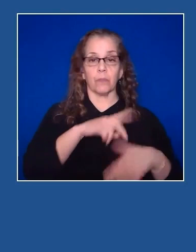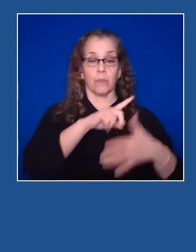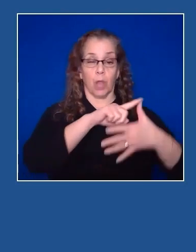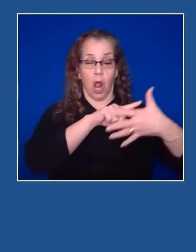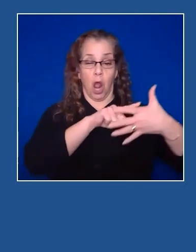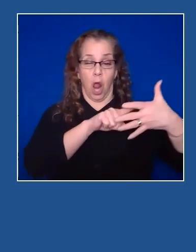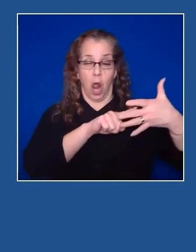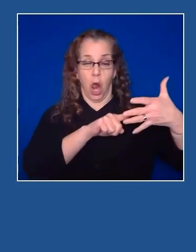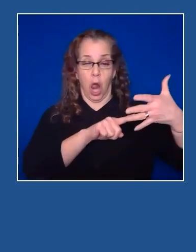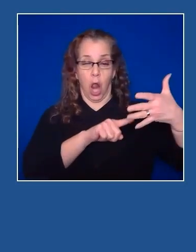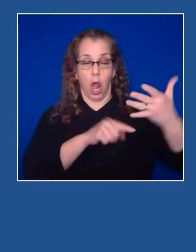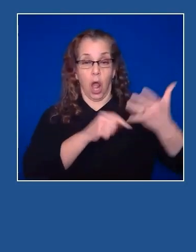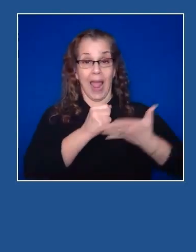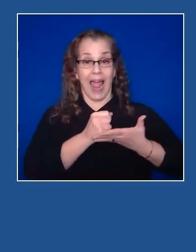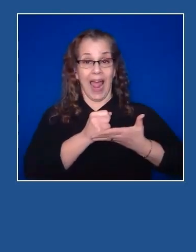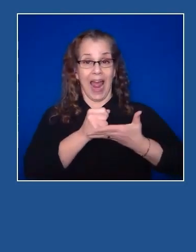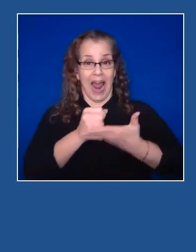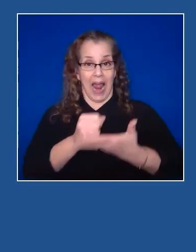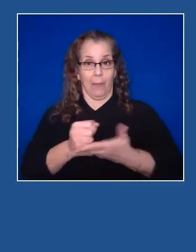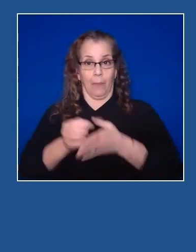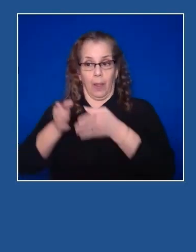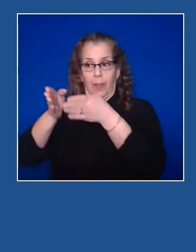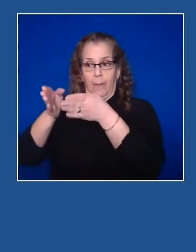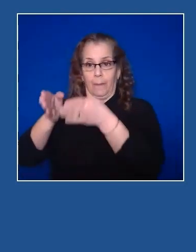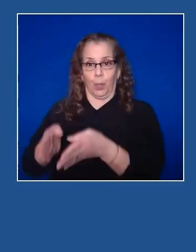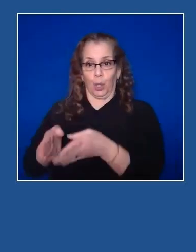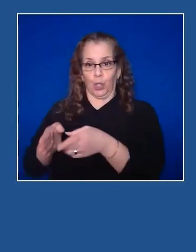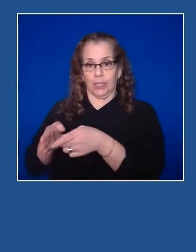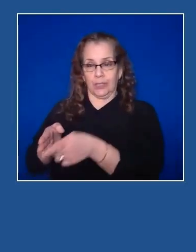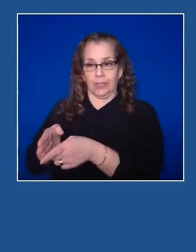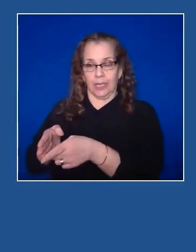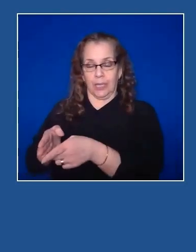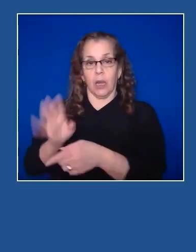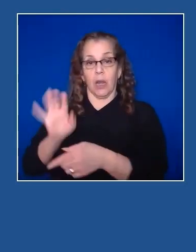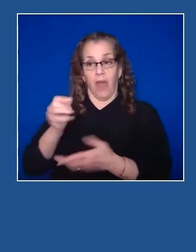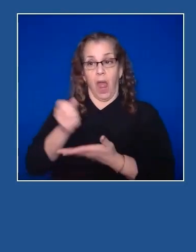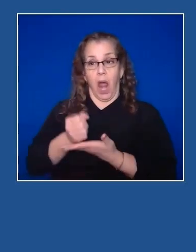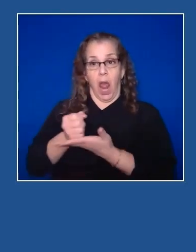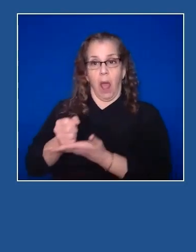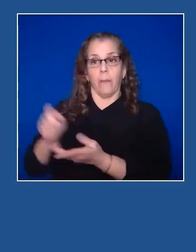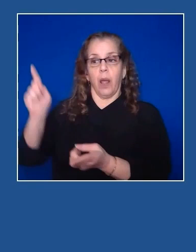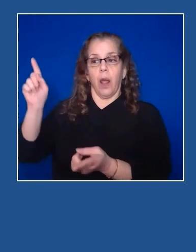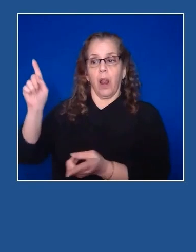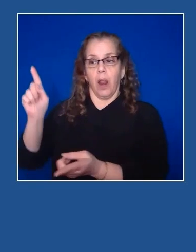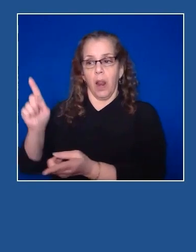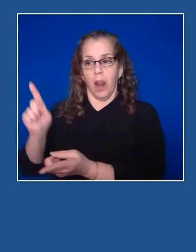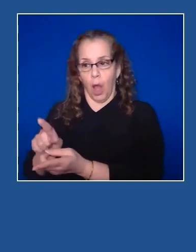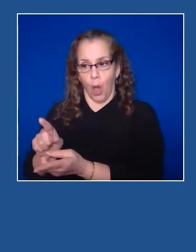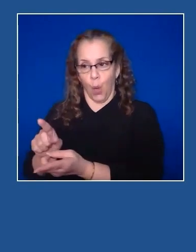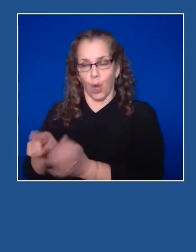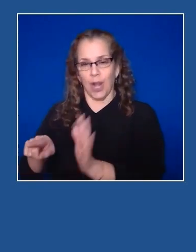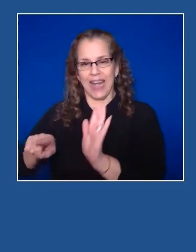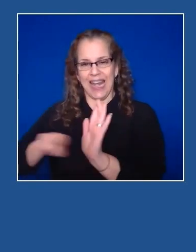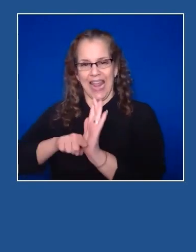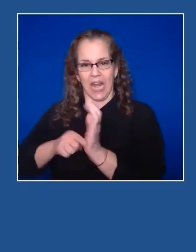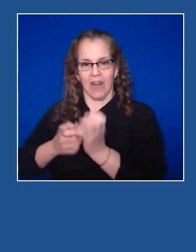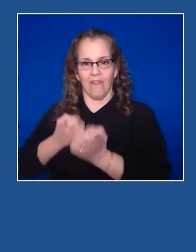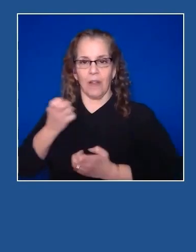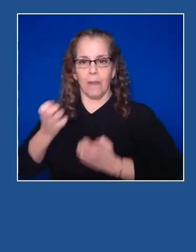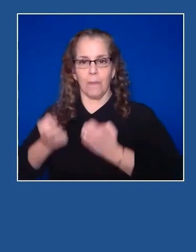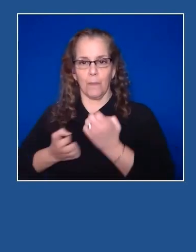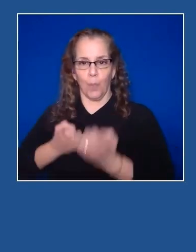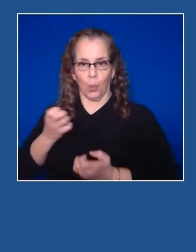person at the bottom have lower negative emotion, which makes it much easier